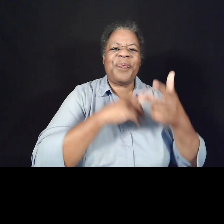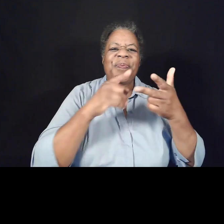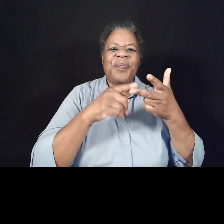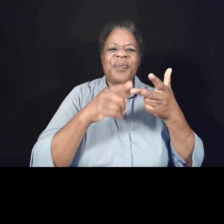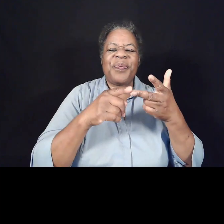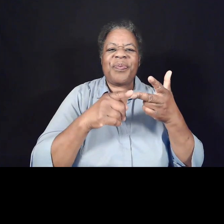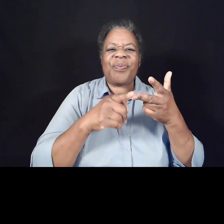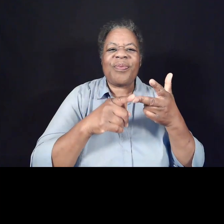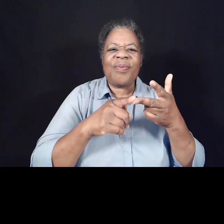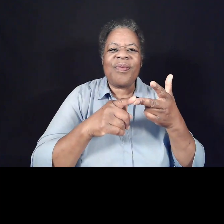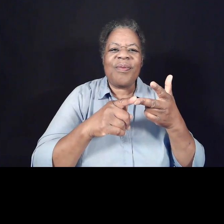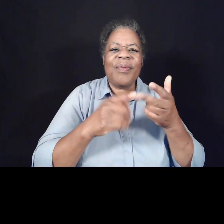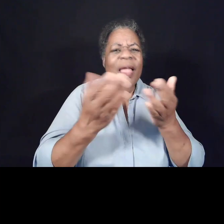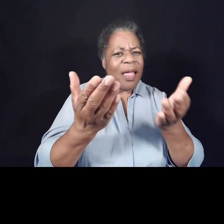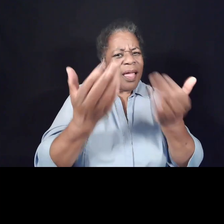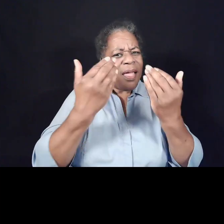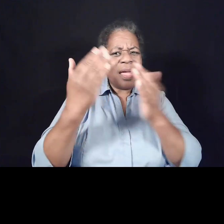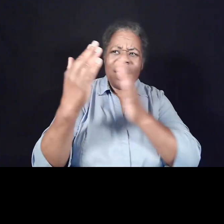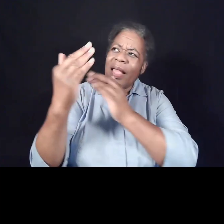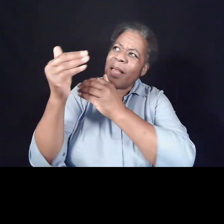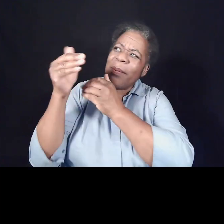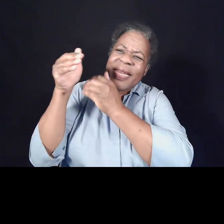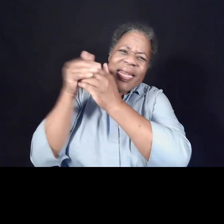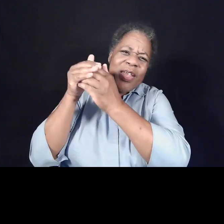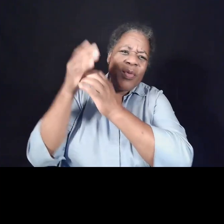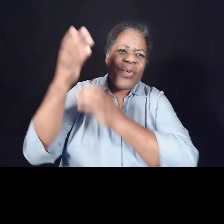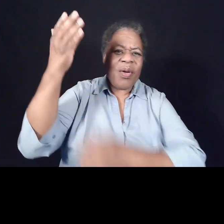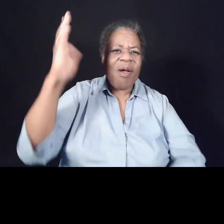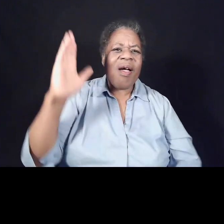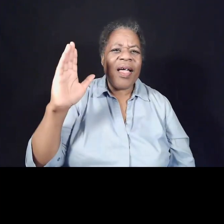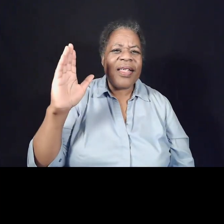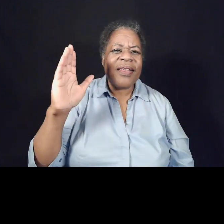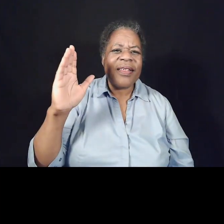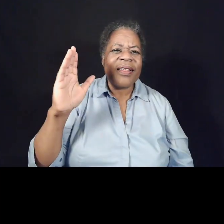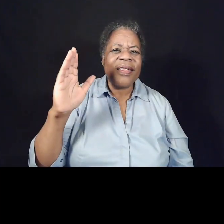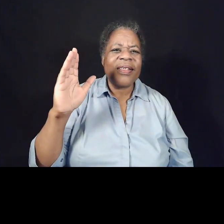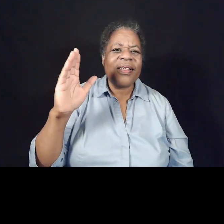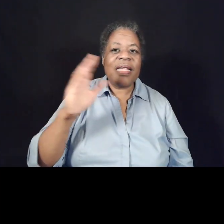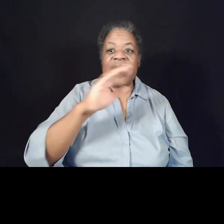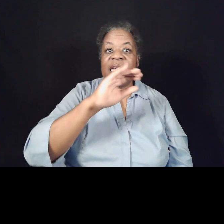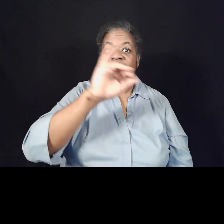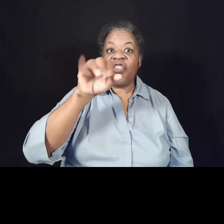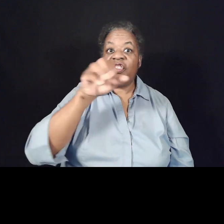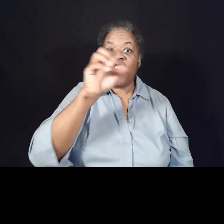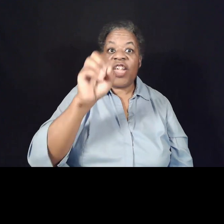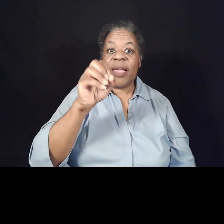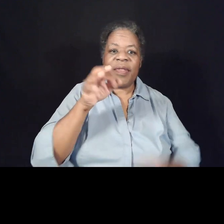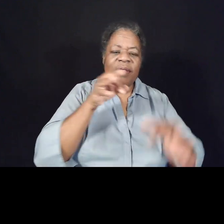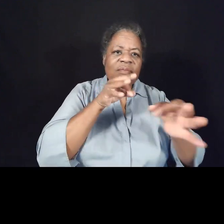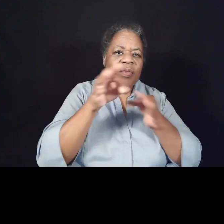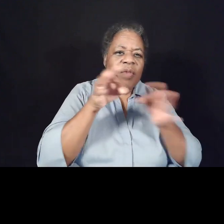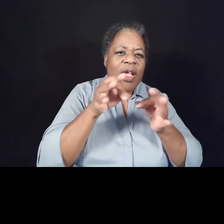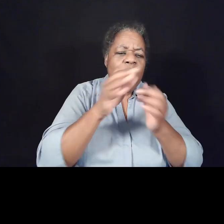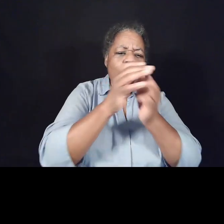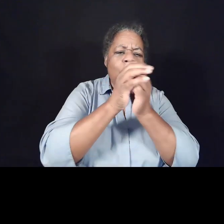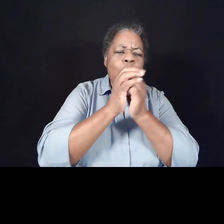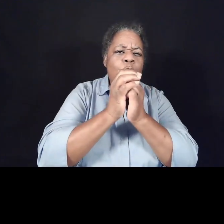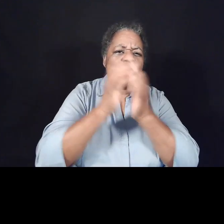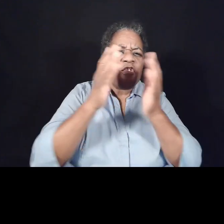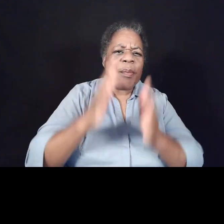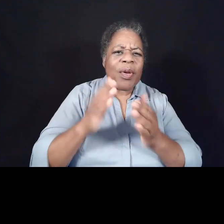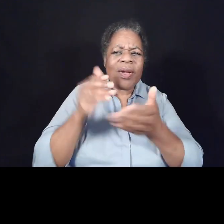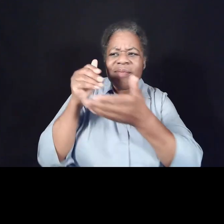3, come near to God. James is describing a worshiper approaching the